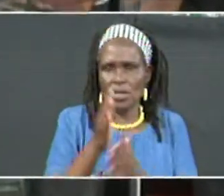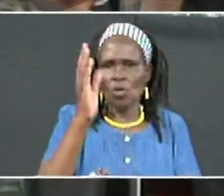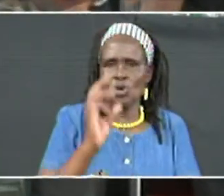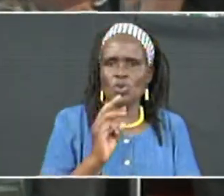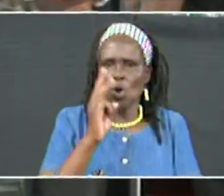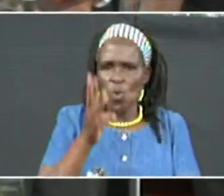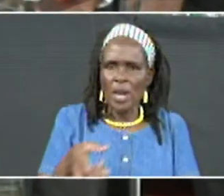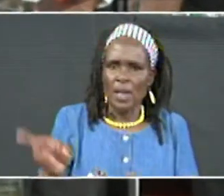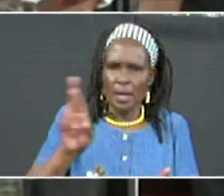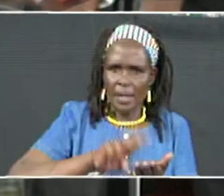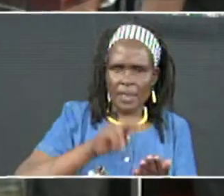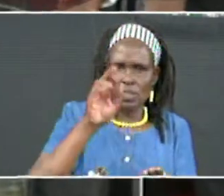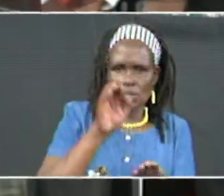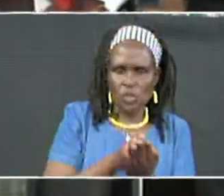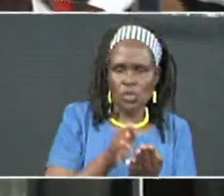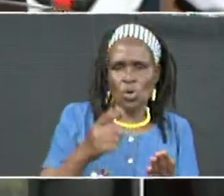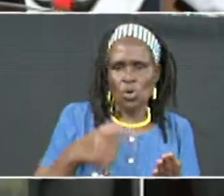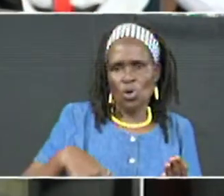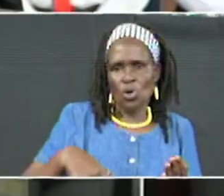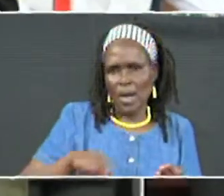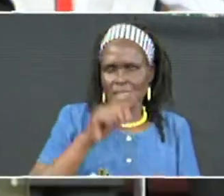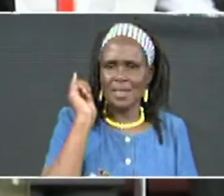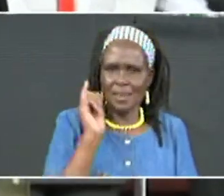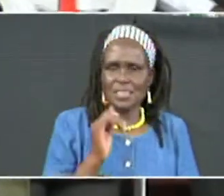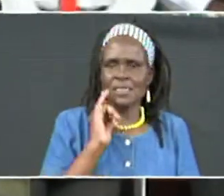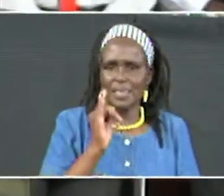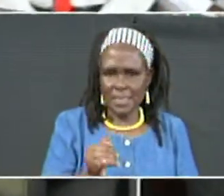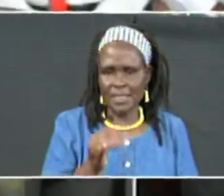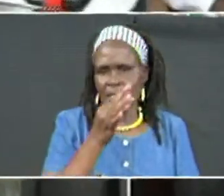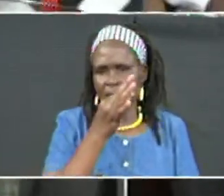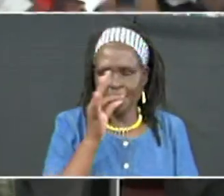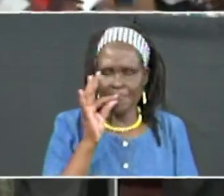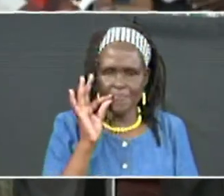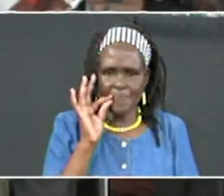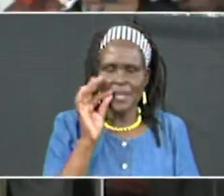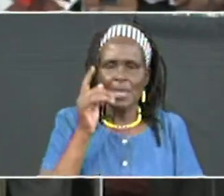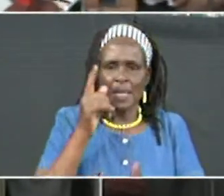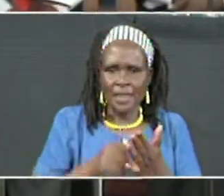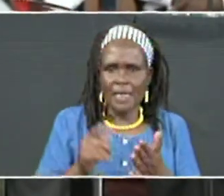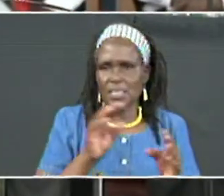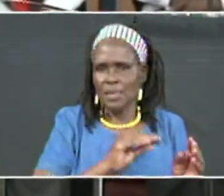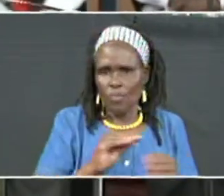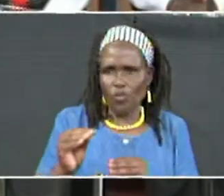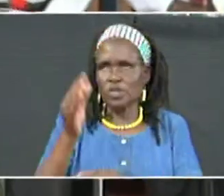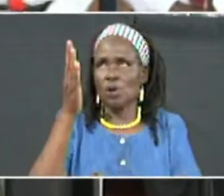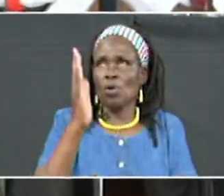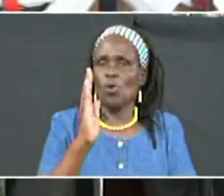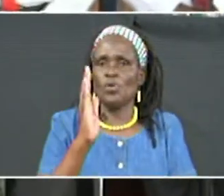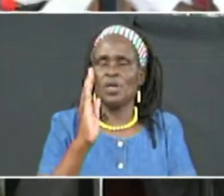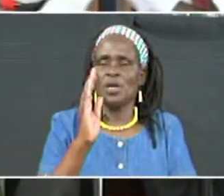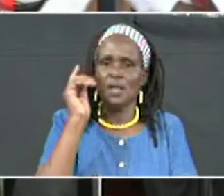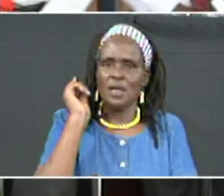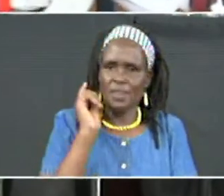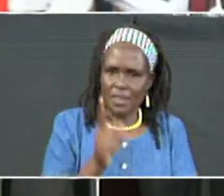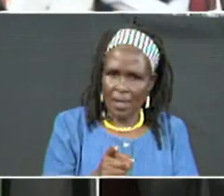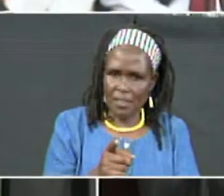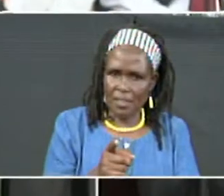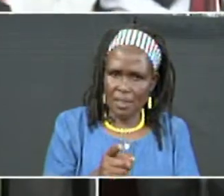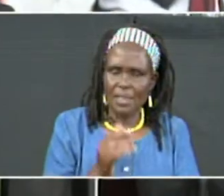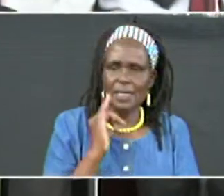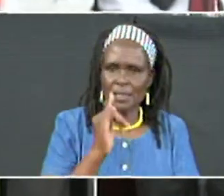us. That is the fasting that moves God. That is